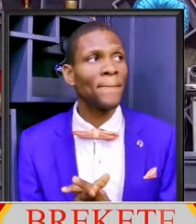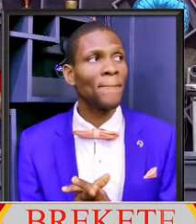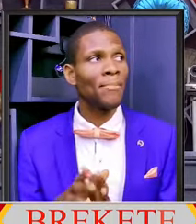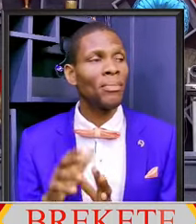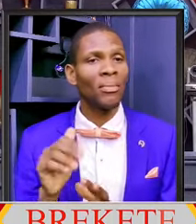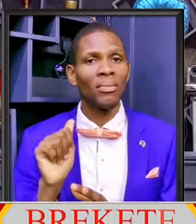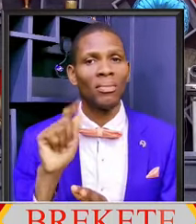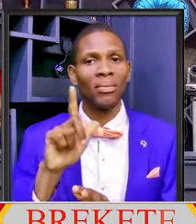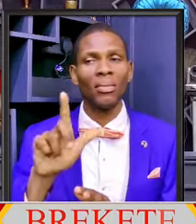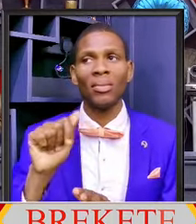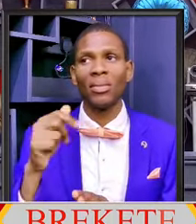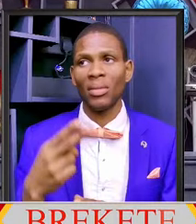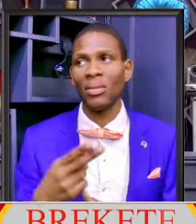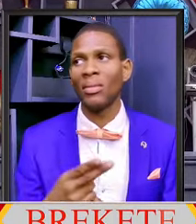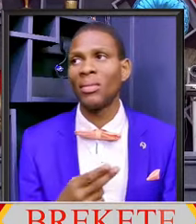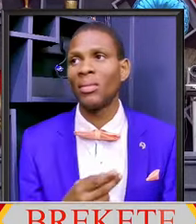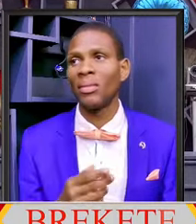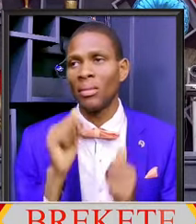Allah make you albarka.